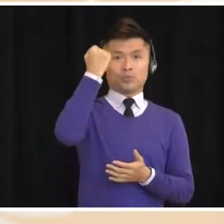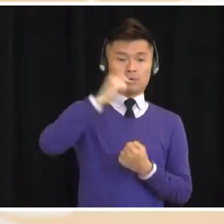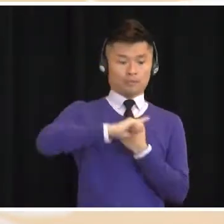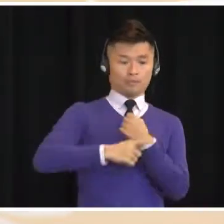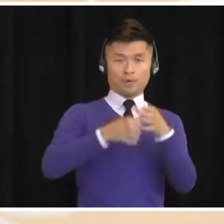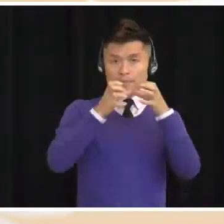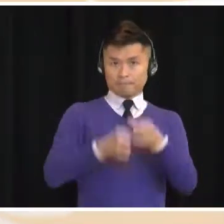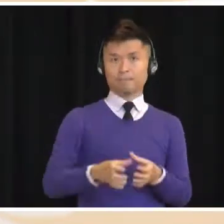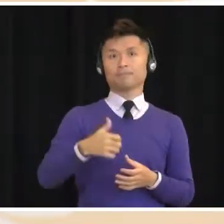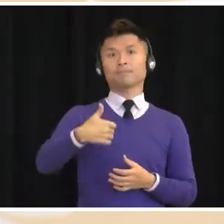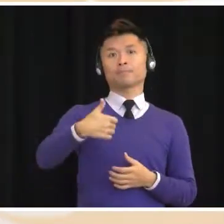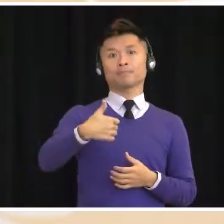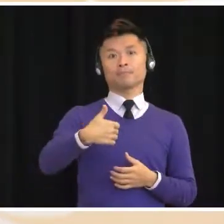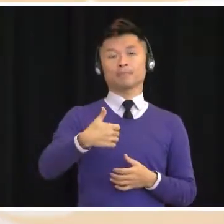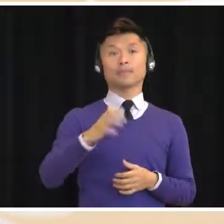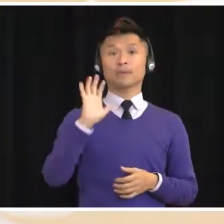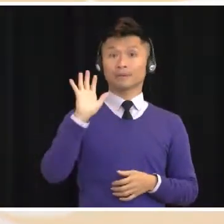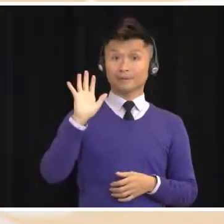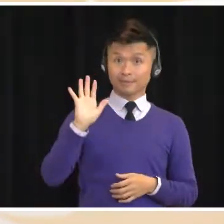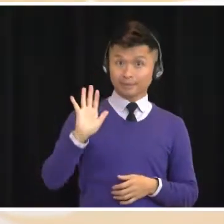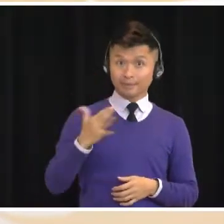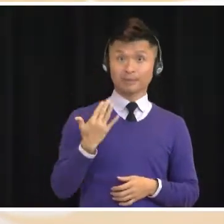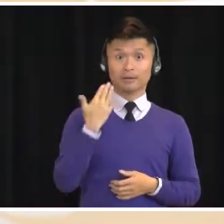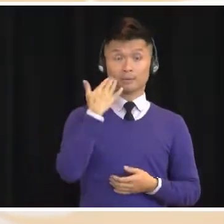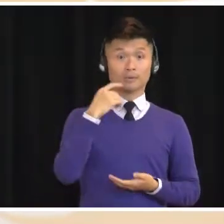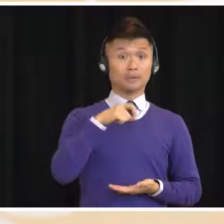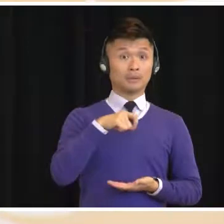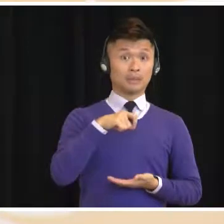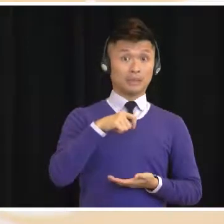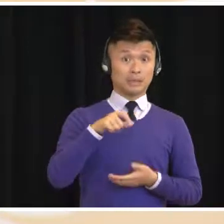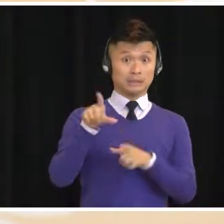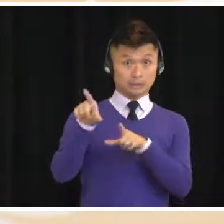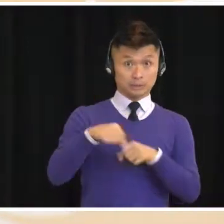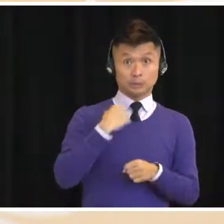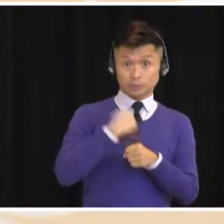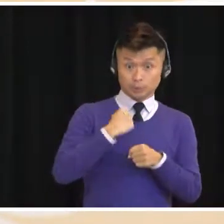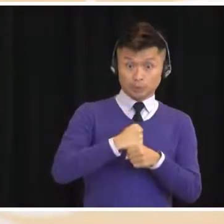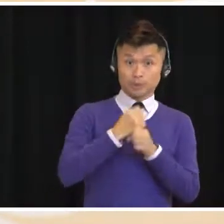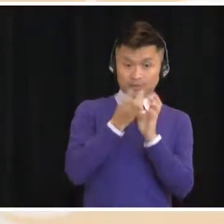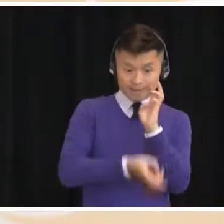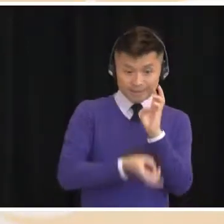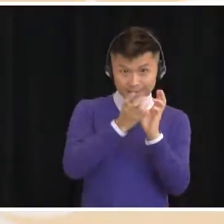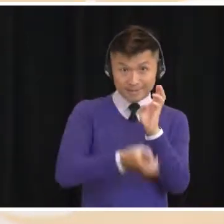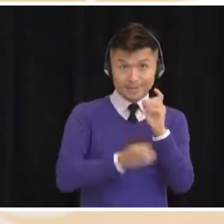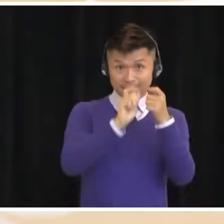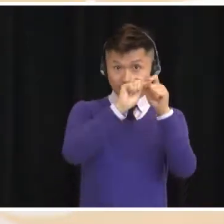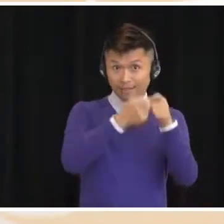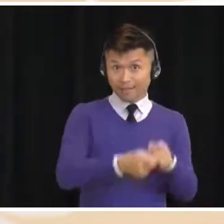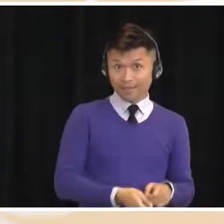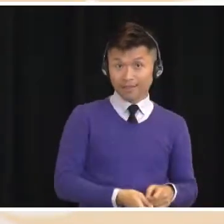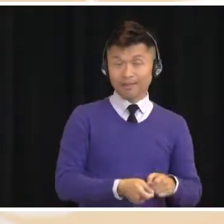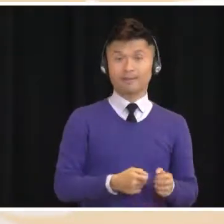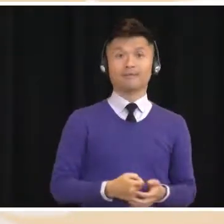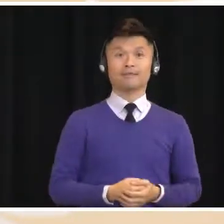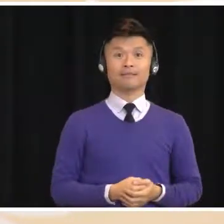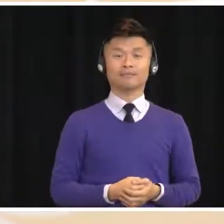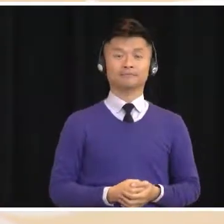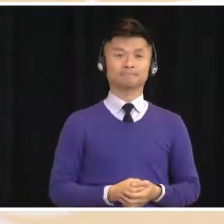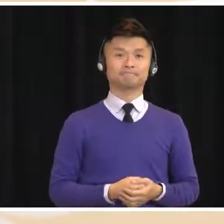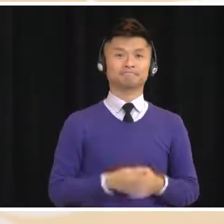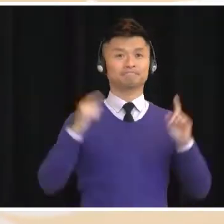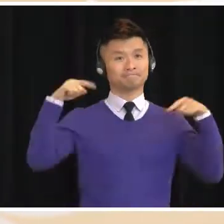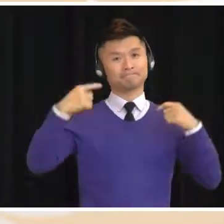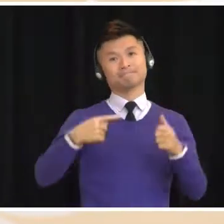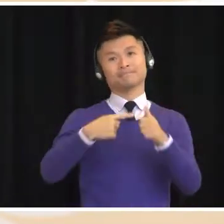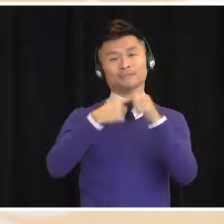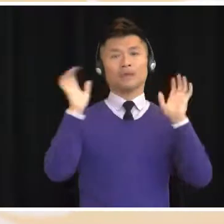nitty-gritties of the daily practice, often children first don't know that they have a right to